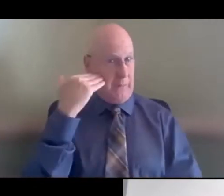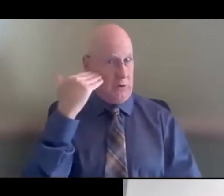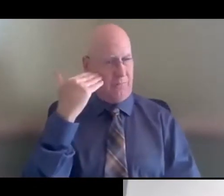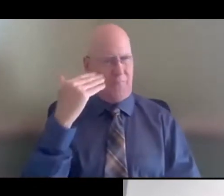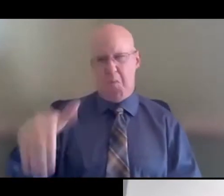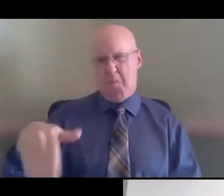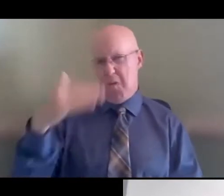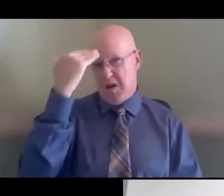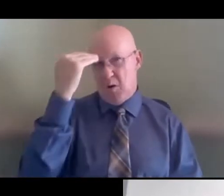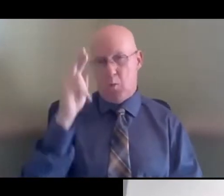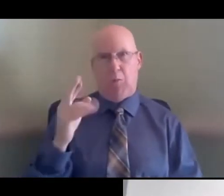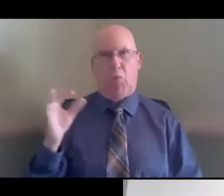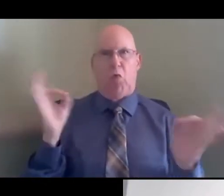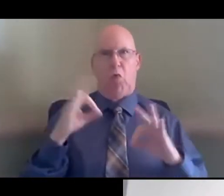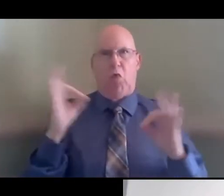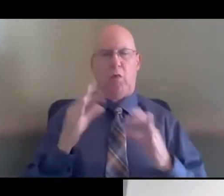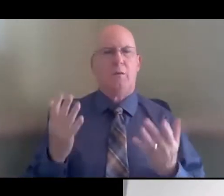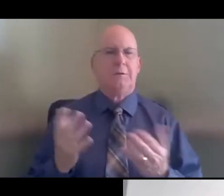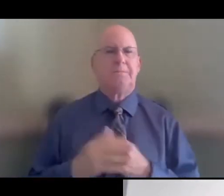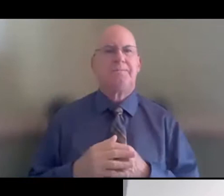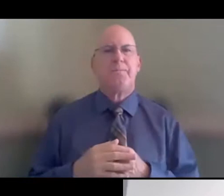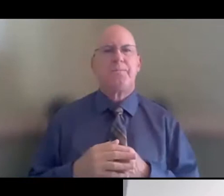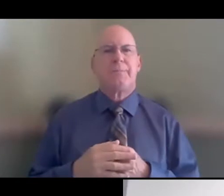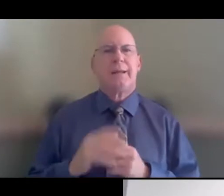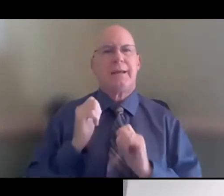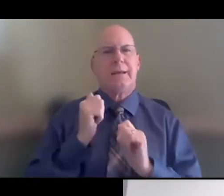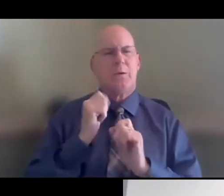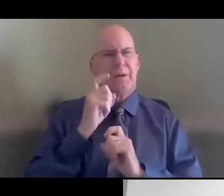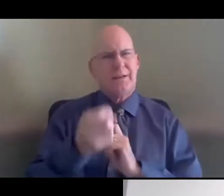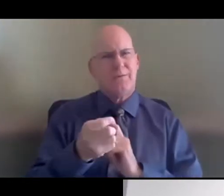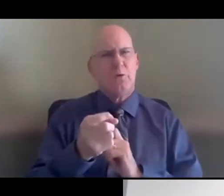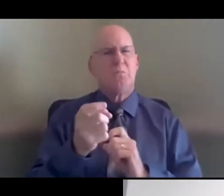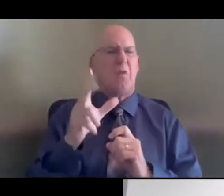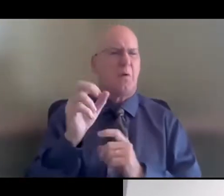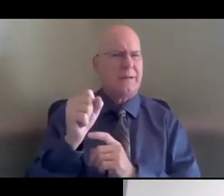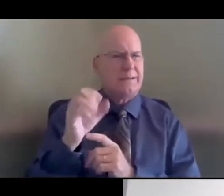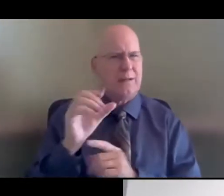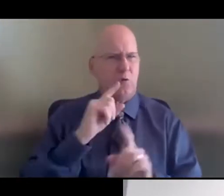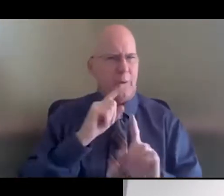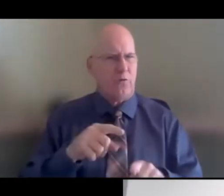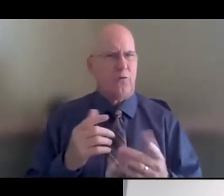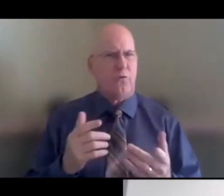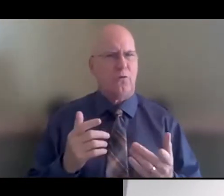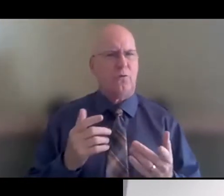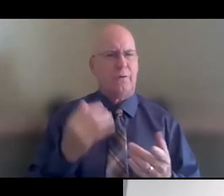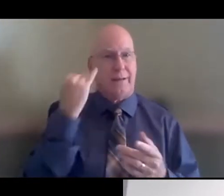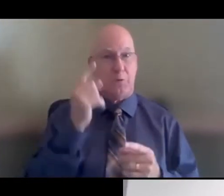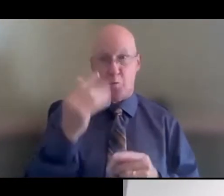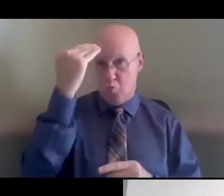ABLE United. So again, we'll give everyone about 30 seconds to answer this poll.